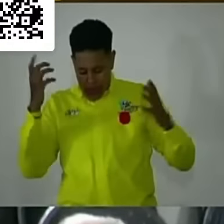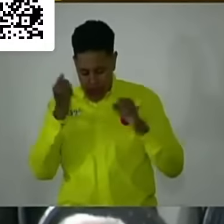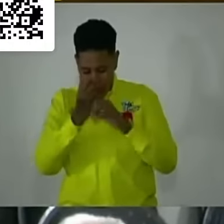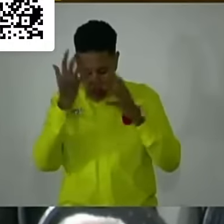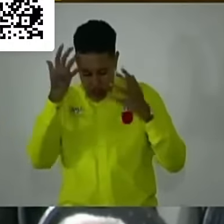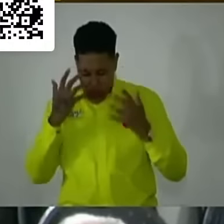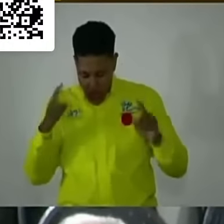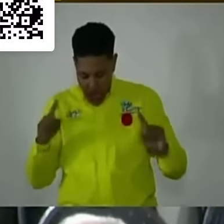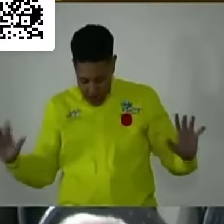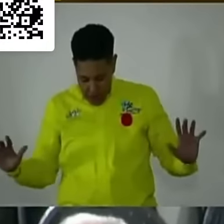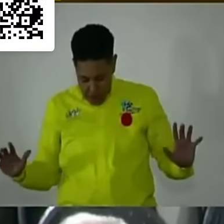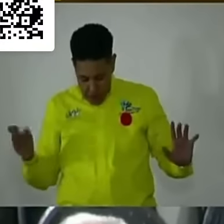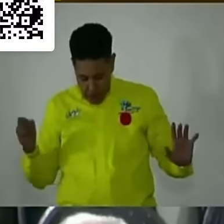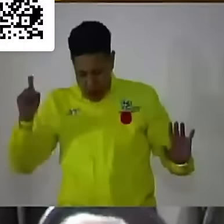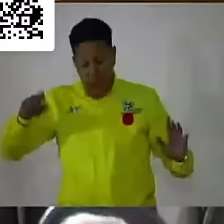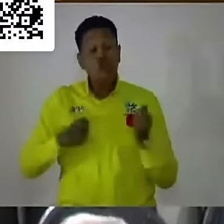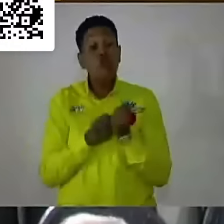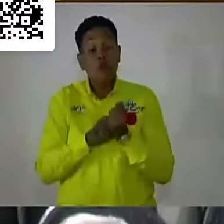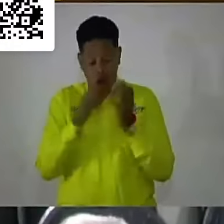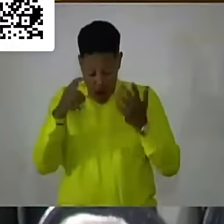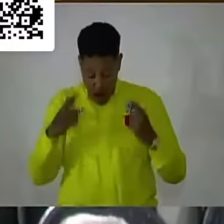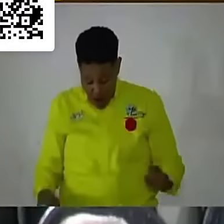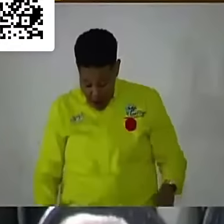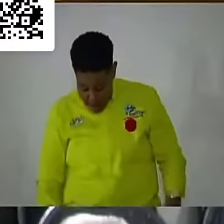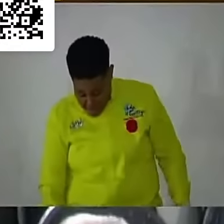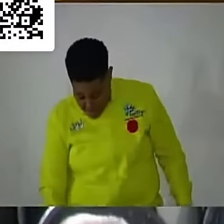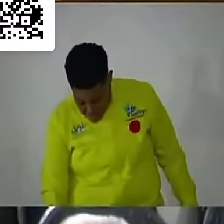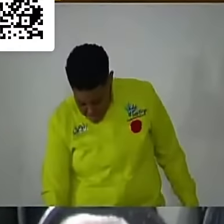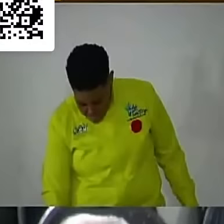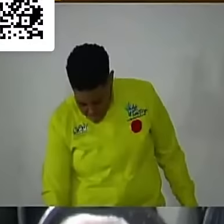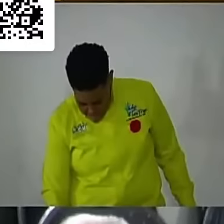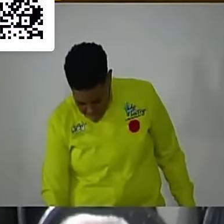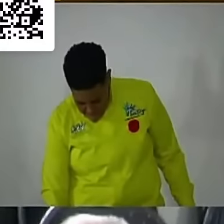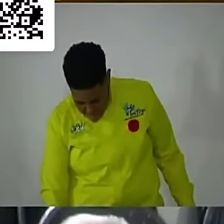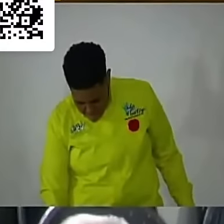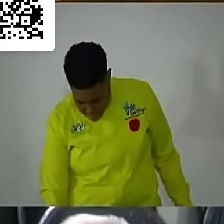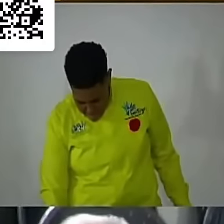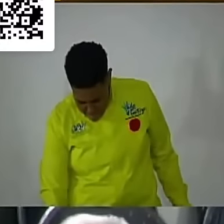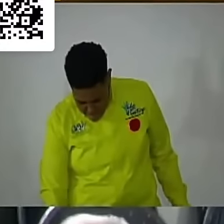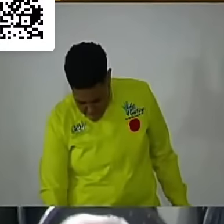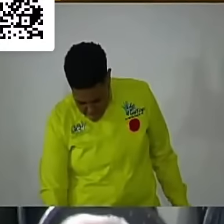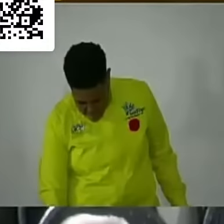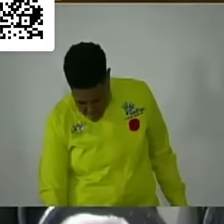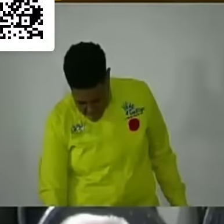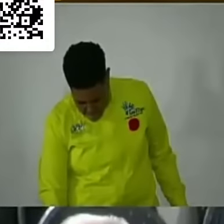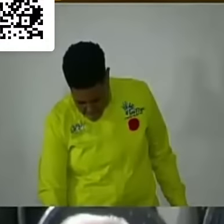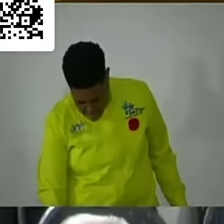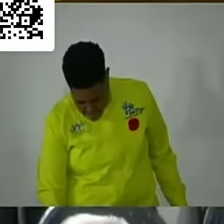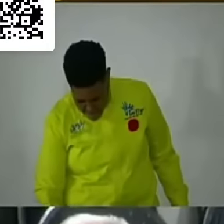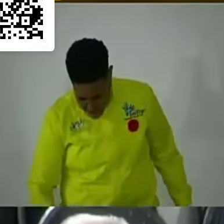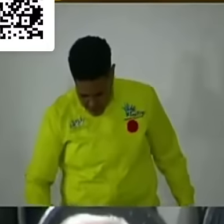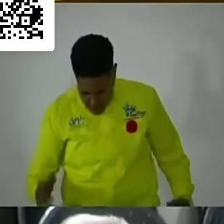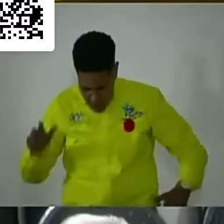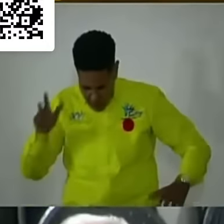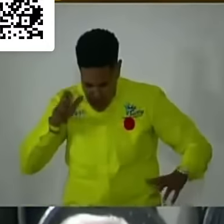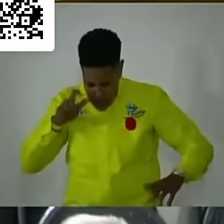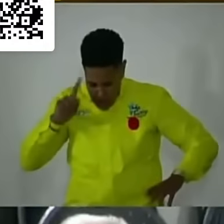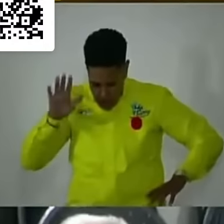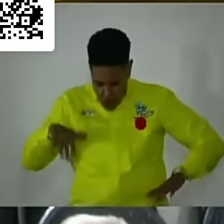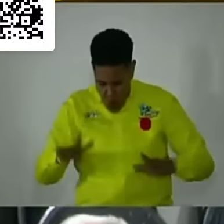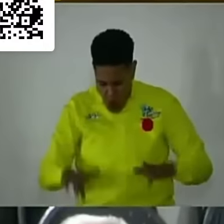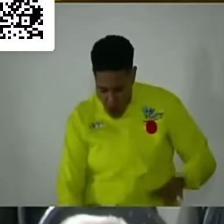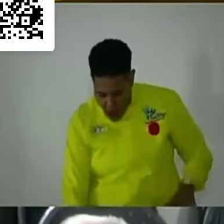So they need support. And a big part of our outreach is going to have to be to listen, to